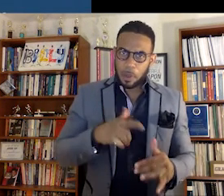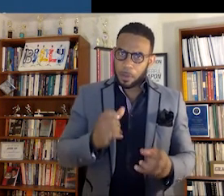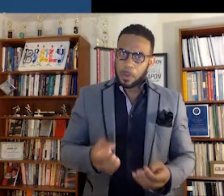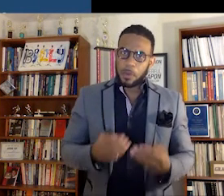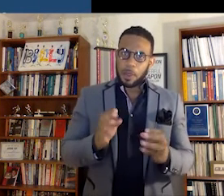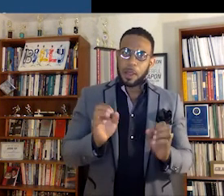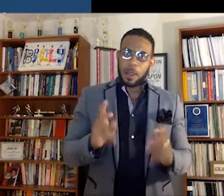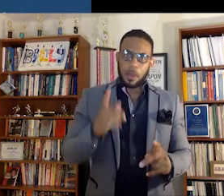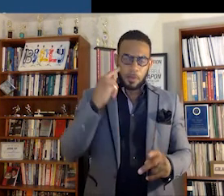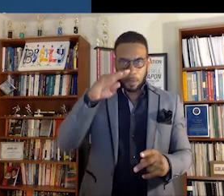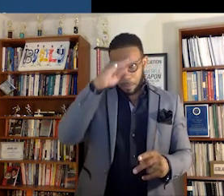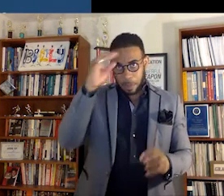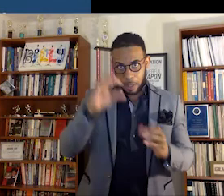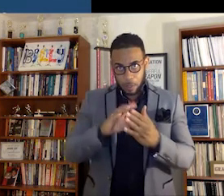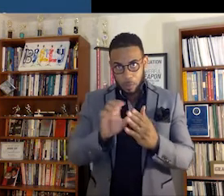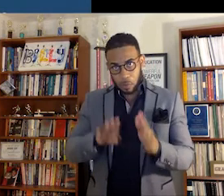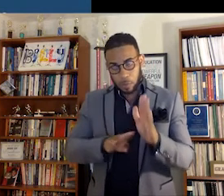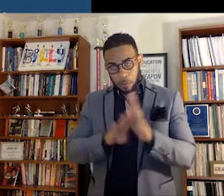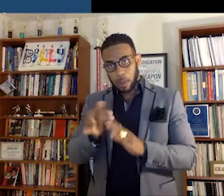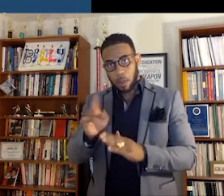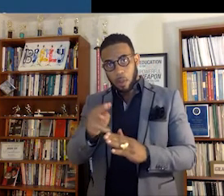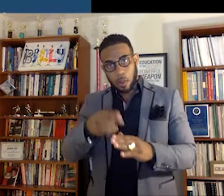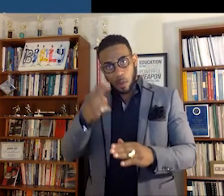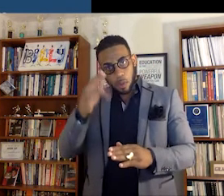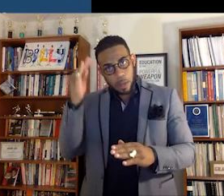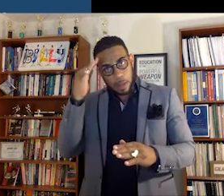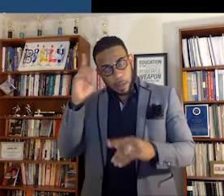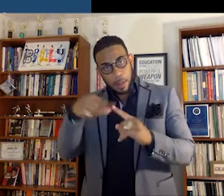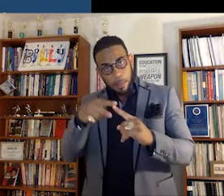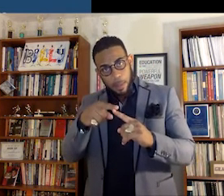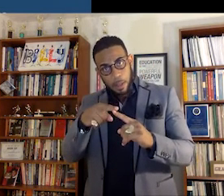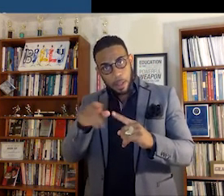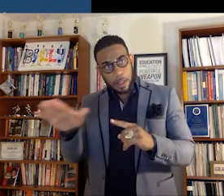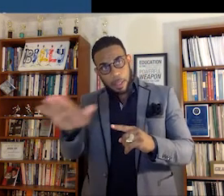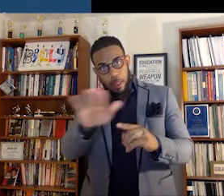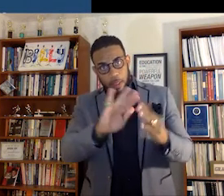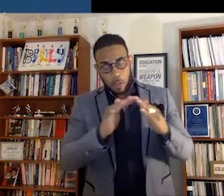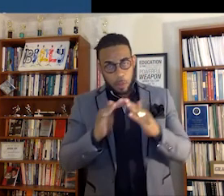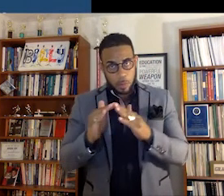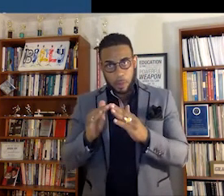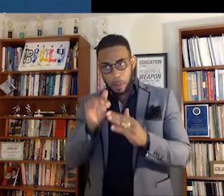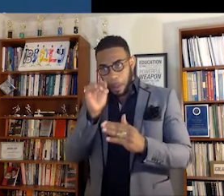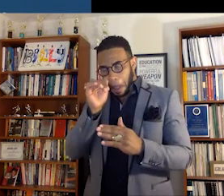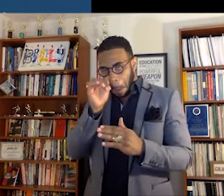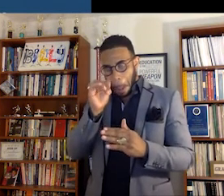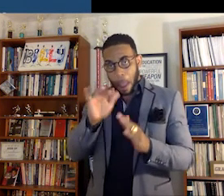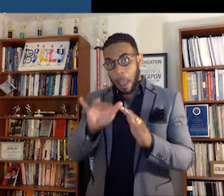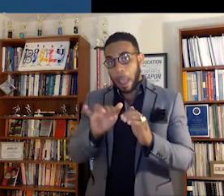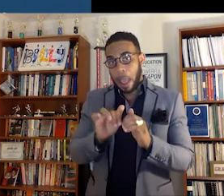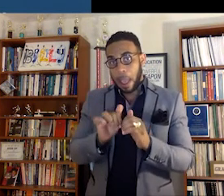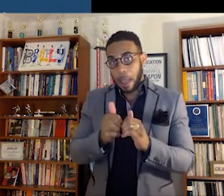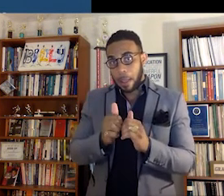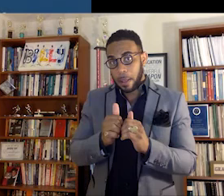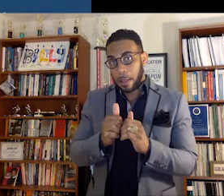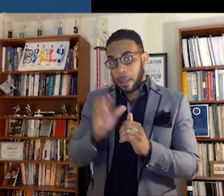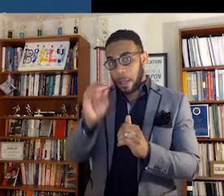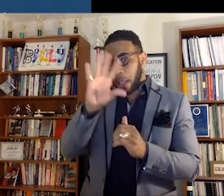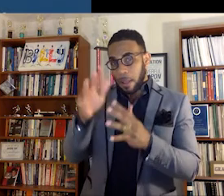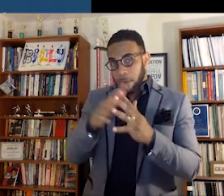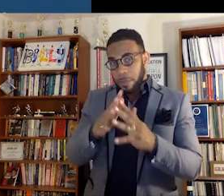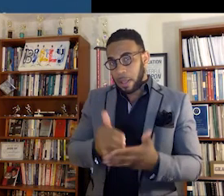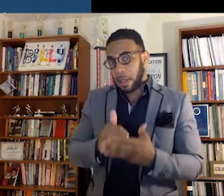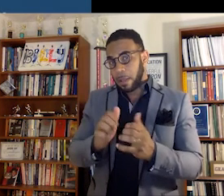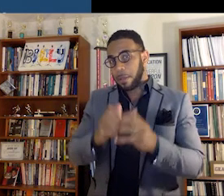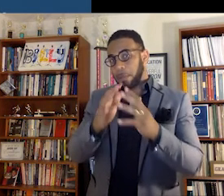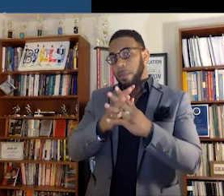provide opportunities for Black students to develop their own historical knowledge about their community and how African Americans helped